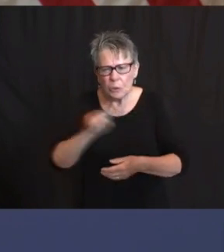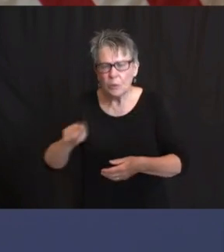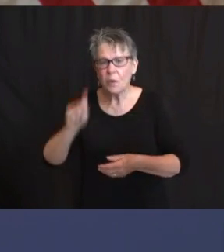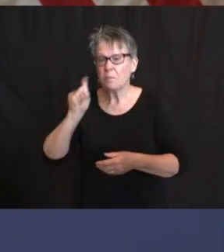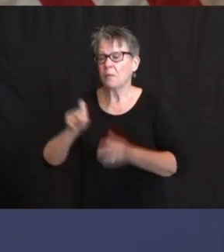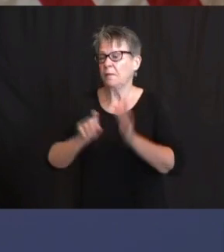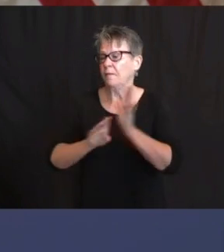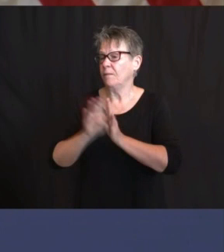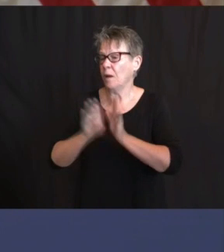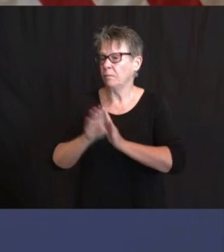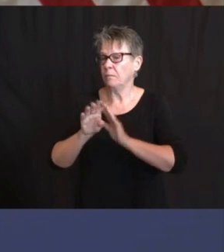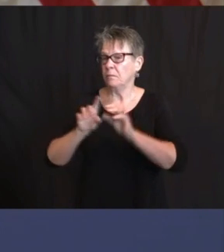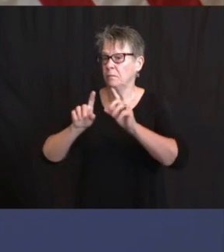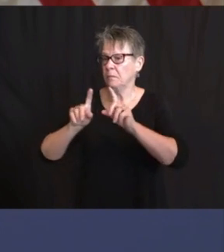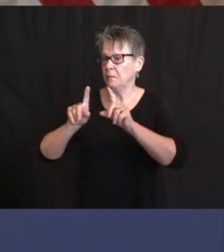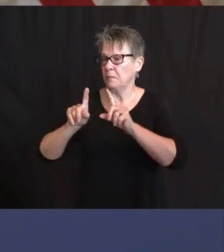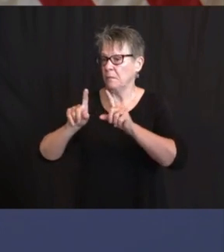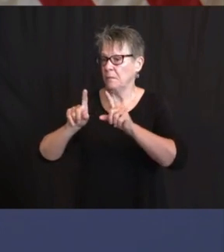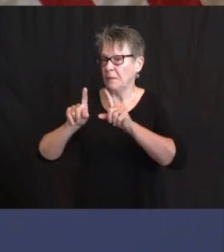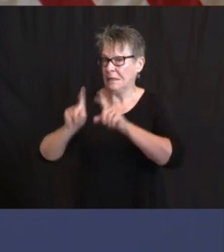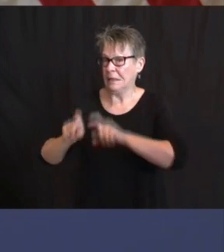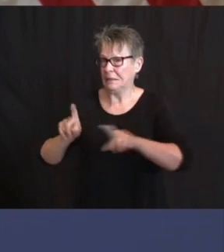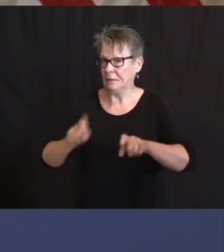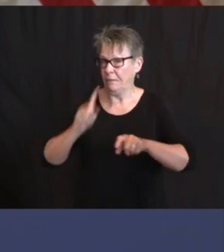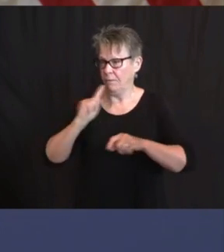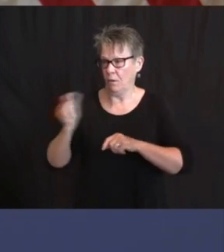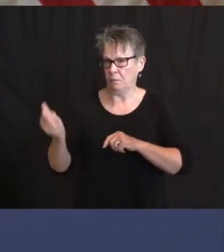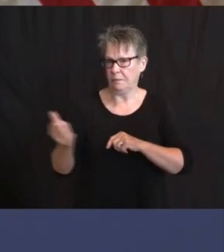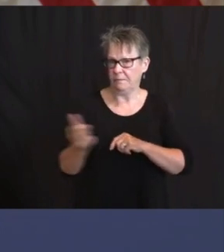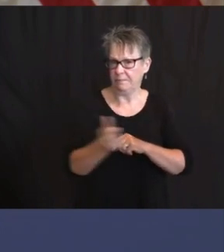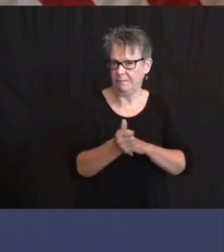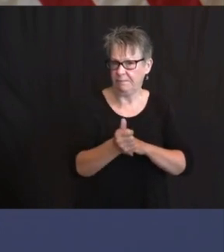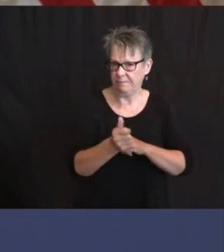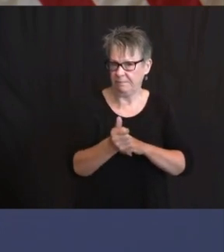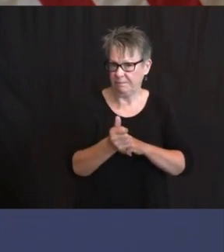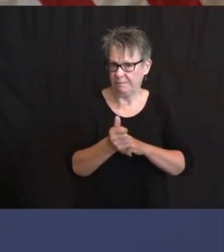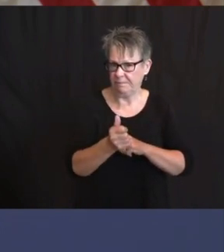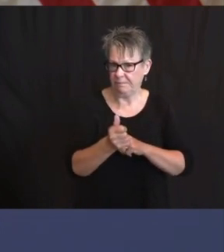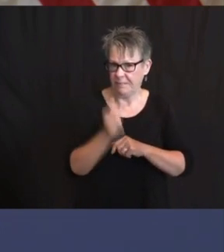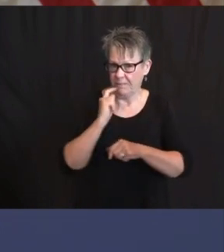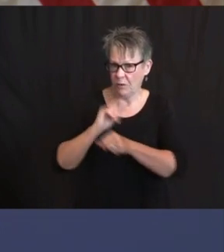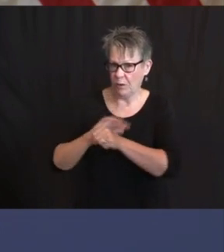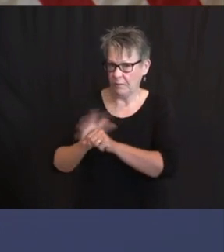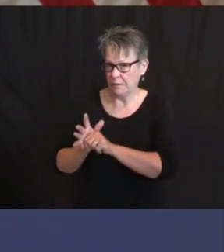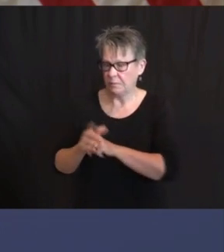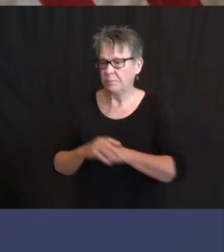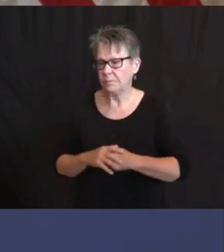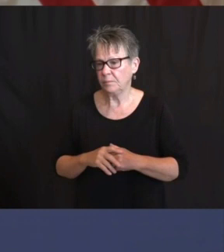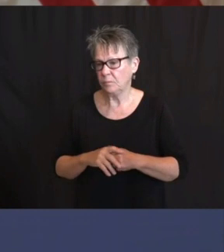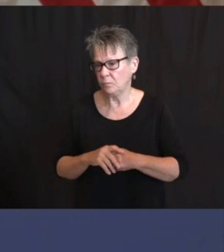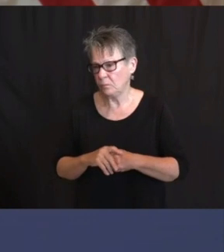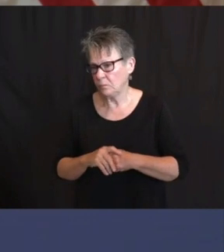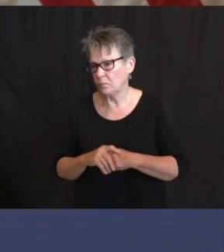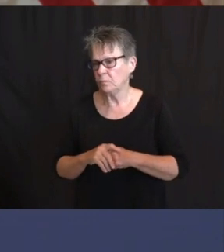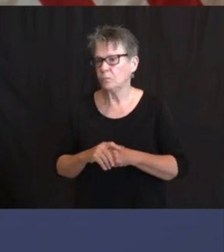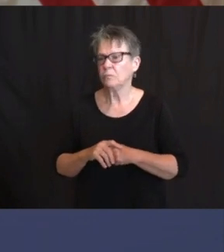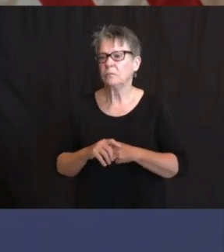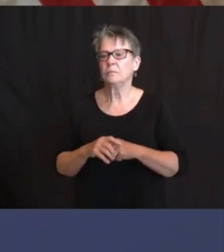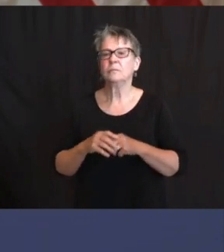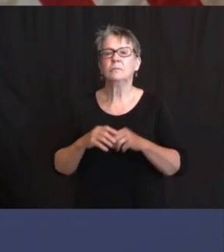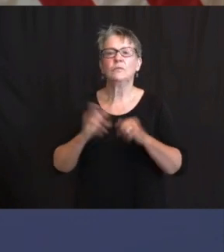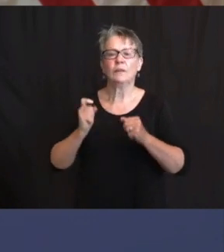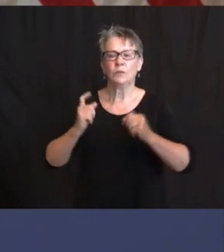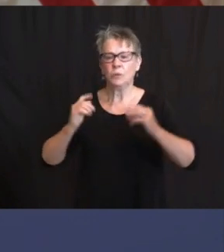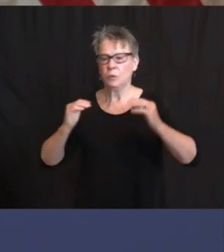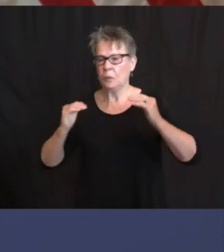recommendations. So for all institutions, in order to balance this flexibility with these mandatory steps that they must